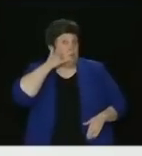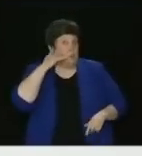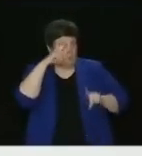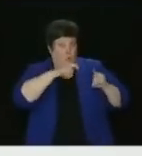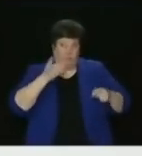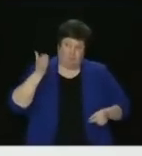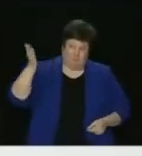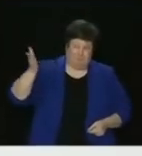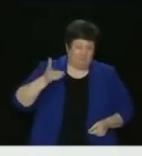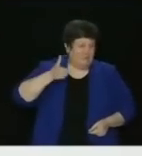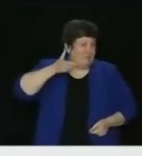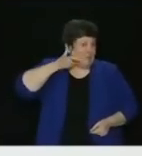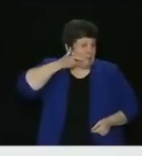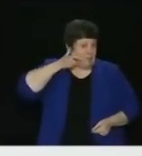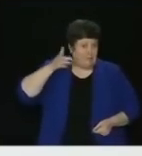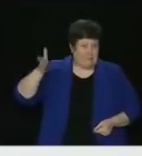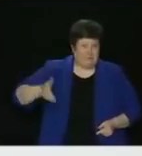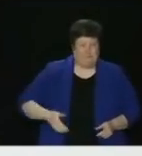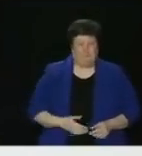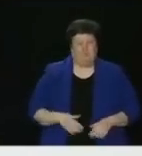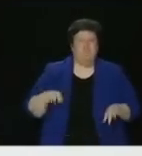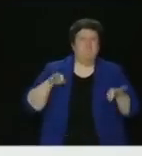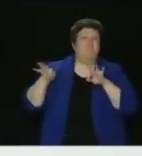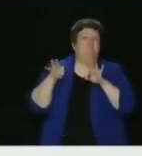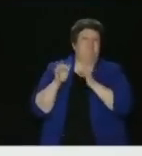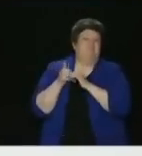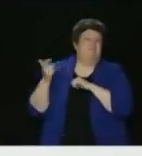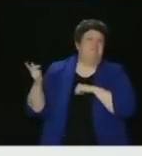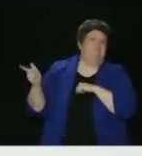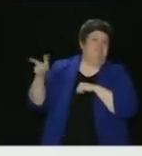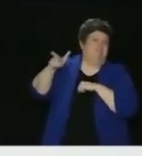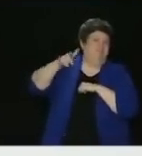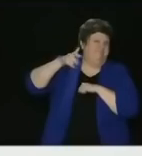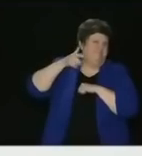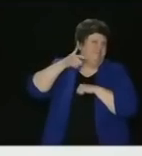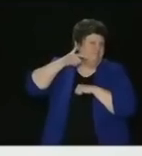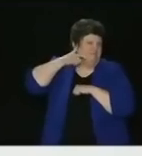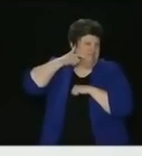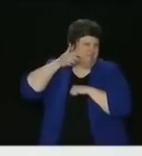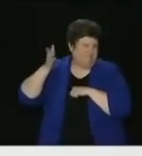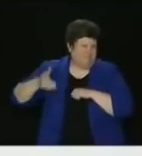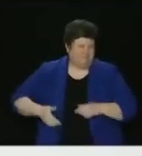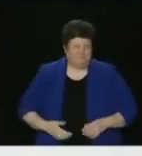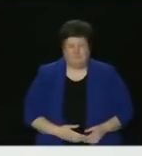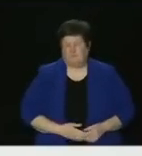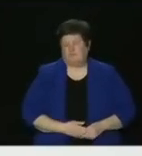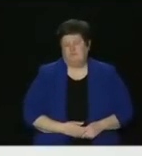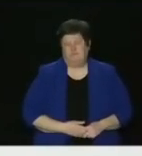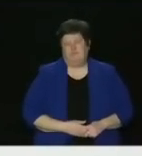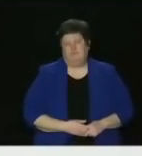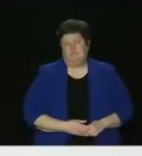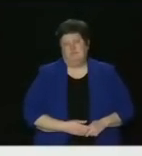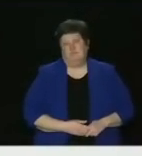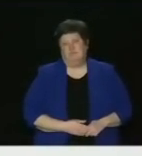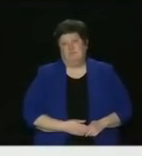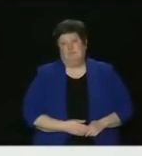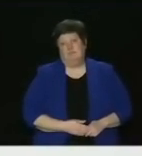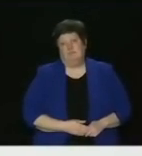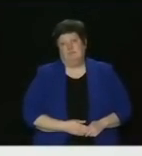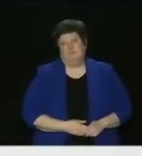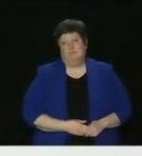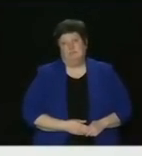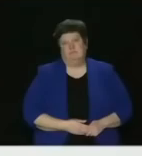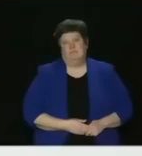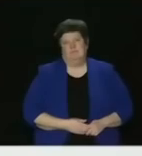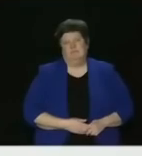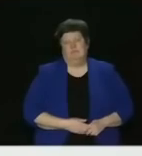go ahead. Please press star 1 at this time if you have a question. S'il vous plaît, appuyez sur étoile 1 maintenant